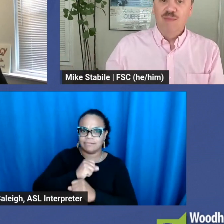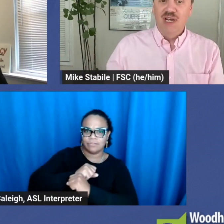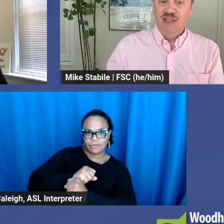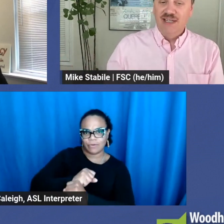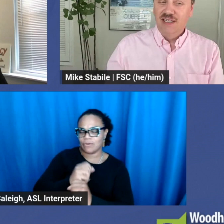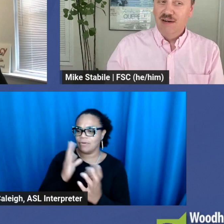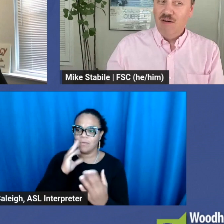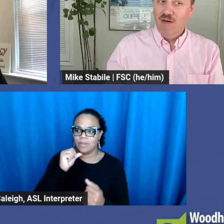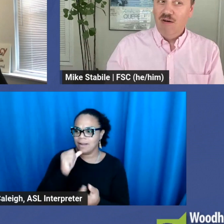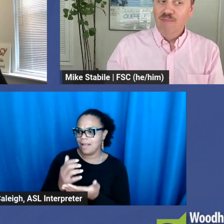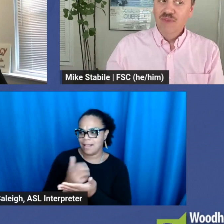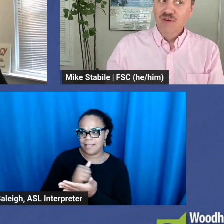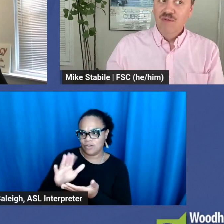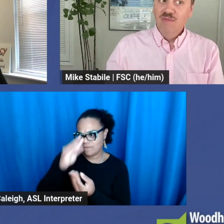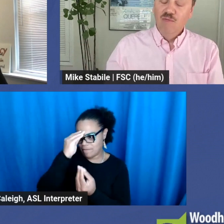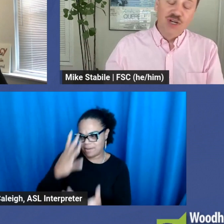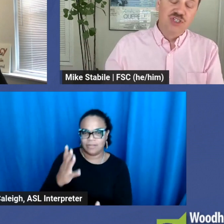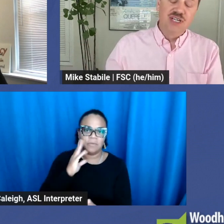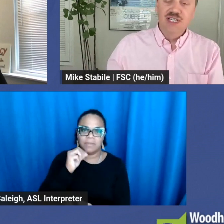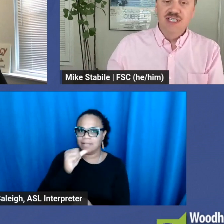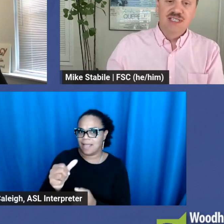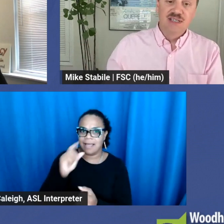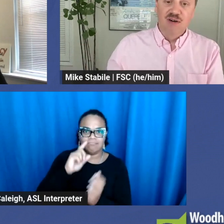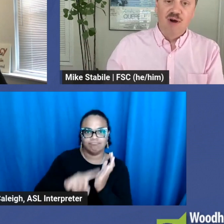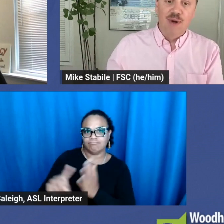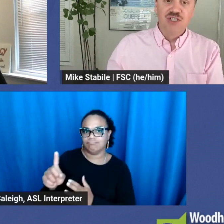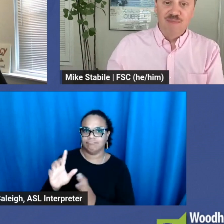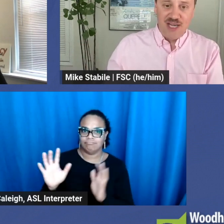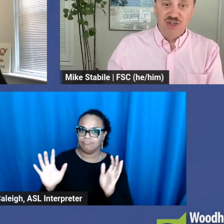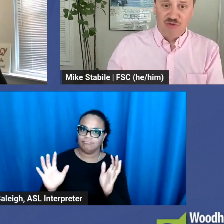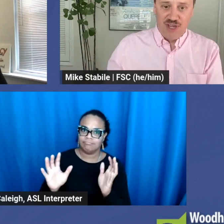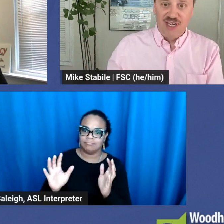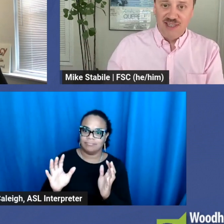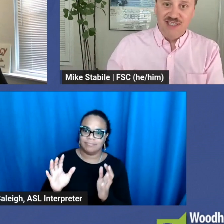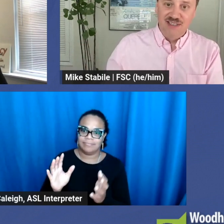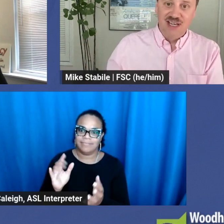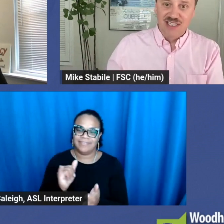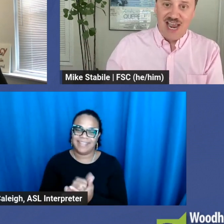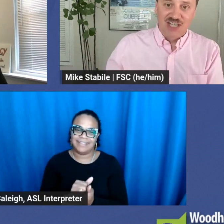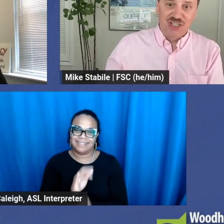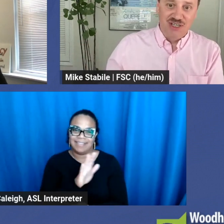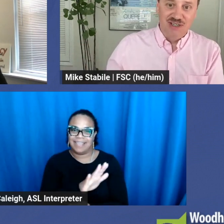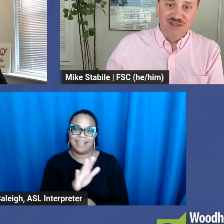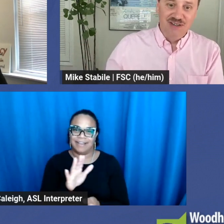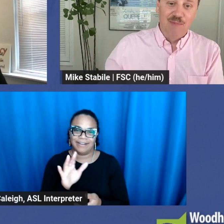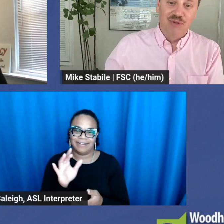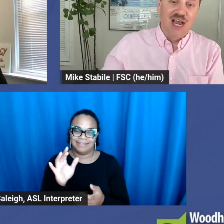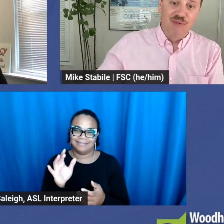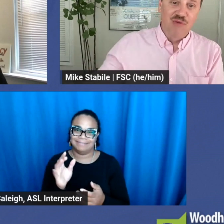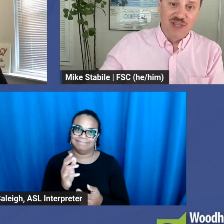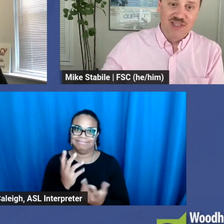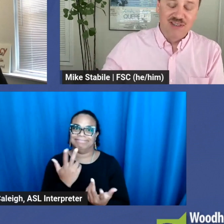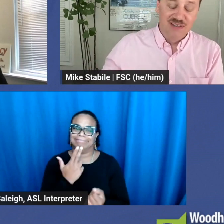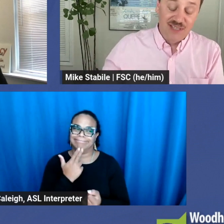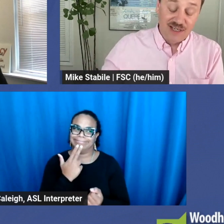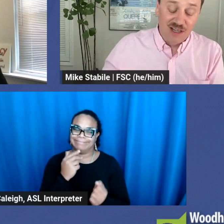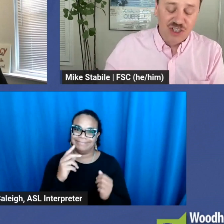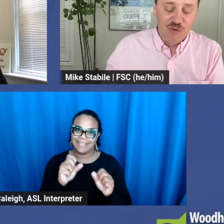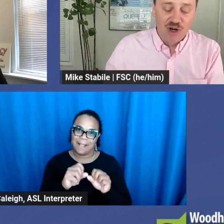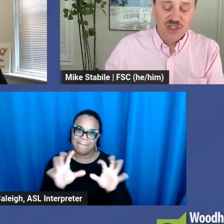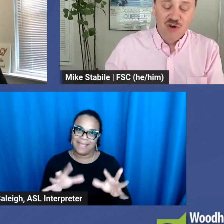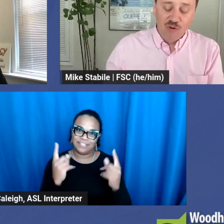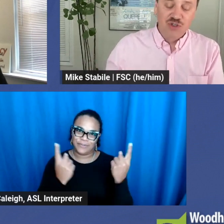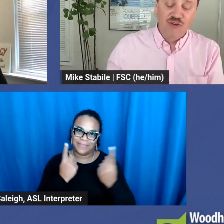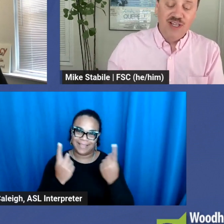not going to be collected at all, which is, a bunch of magical thinking that doesn't actually comply with the way that